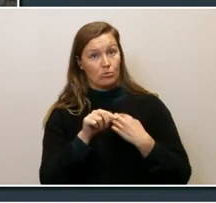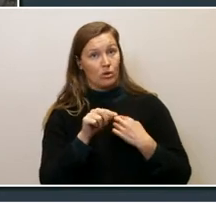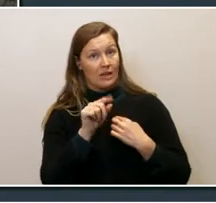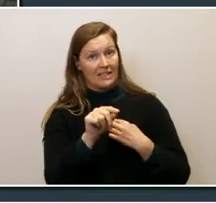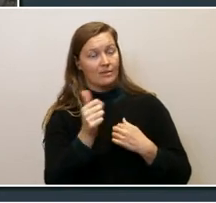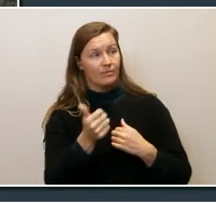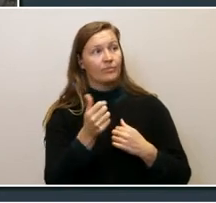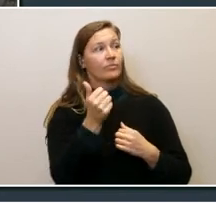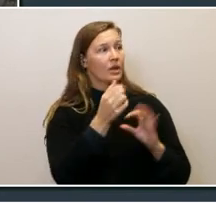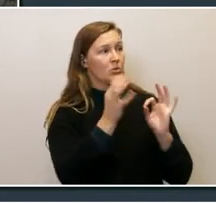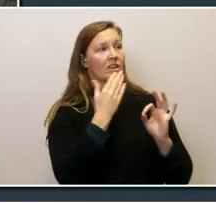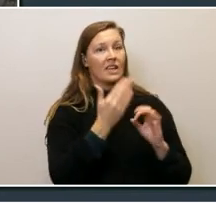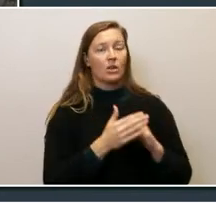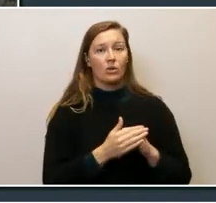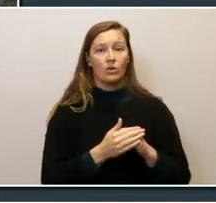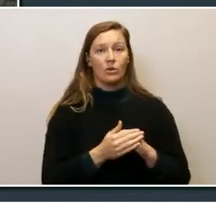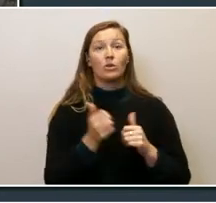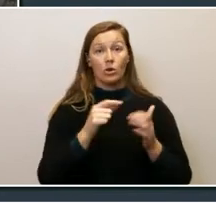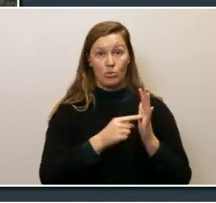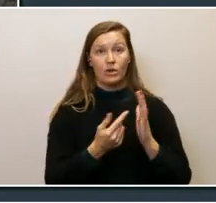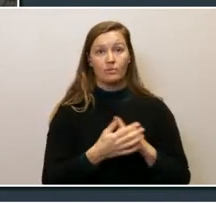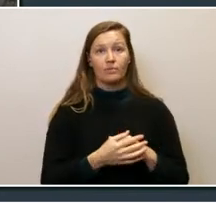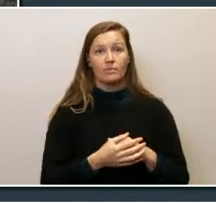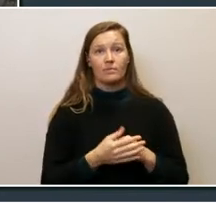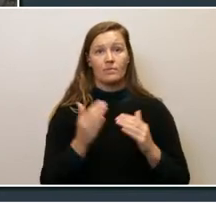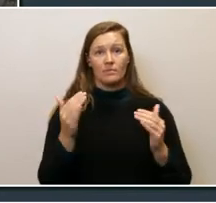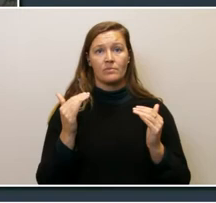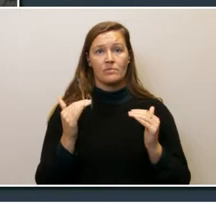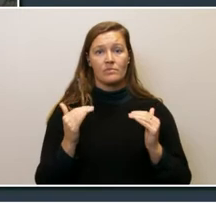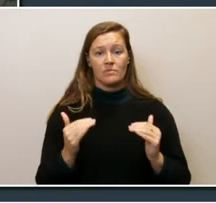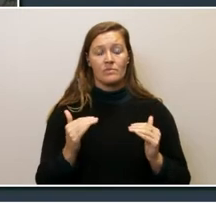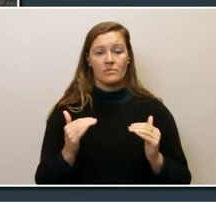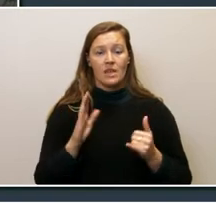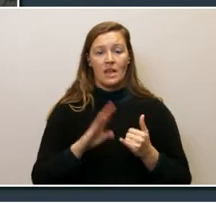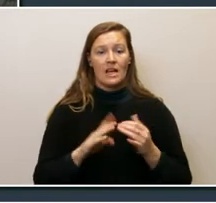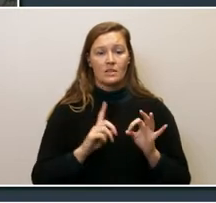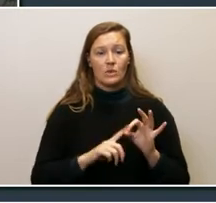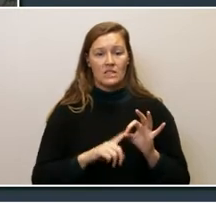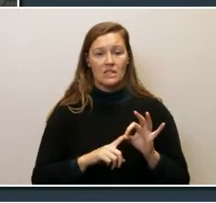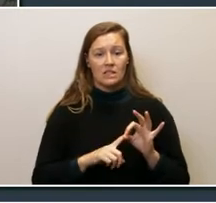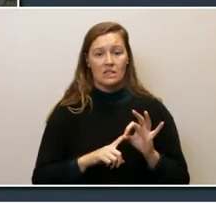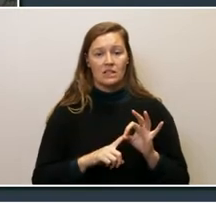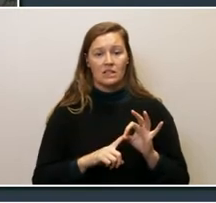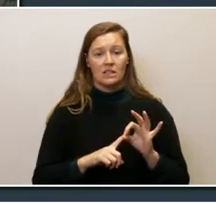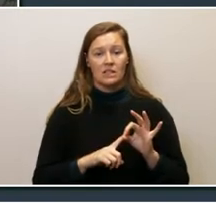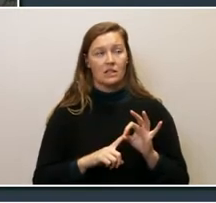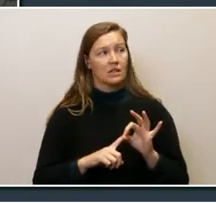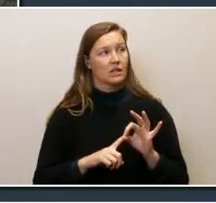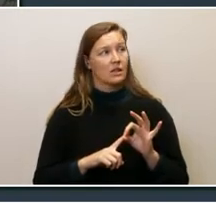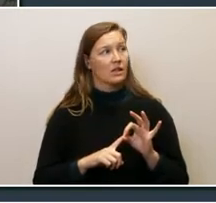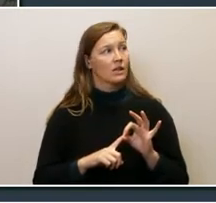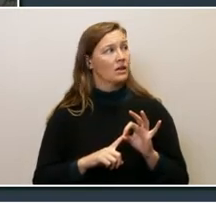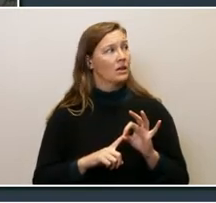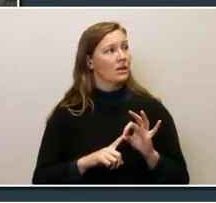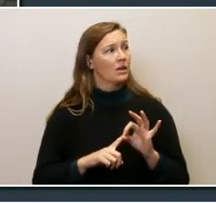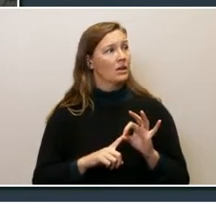that. Okay, perfect, thank you. You raise a good point though. Thank you. And the last question, it may have been partly answered, Your Worship,